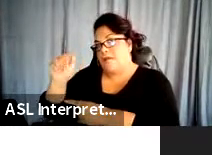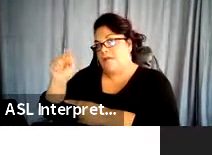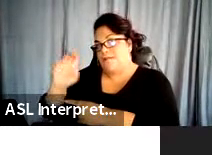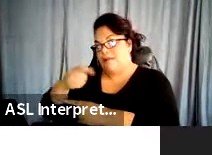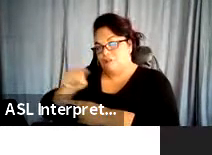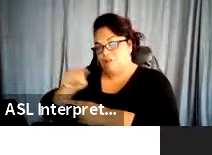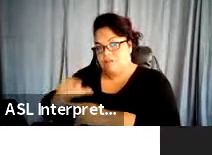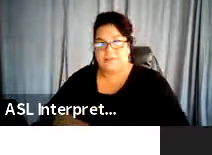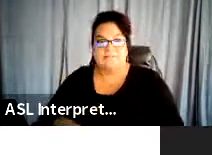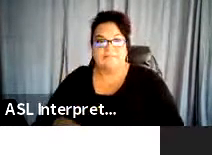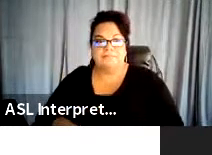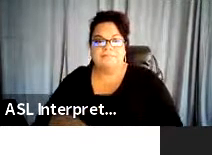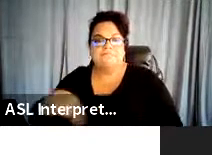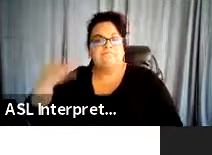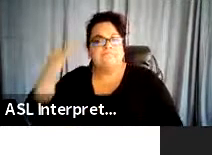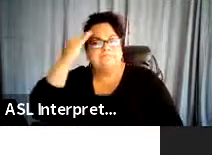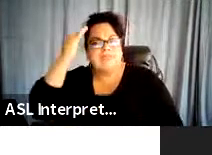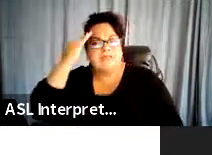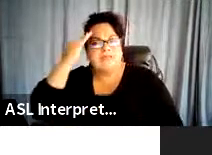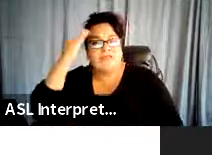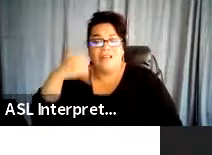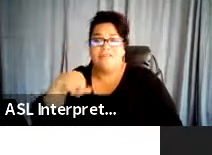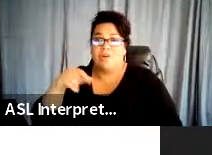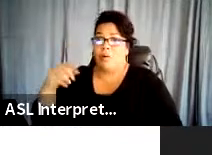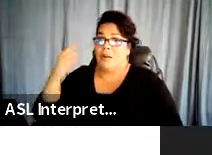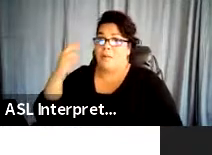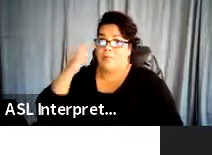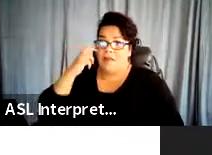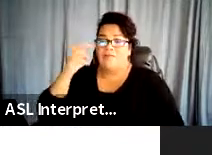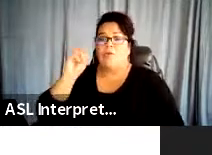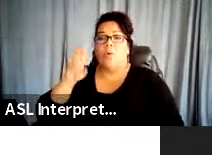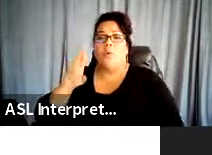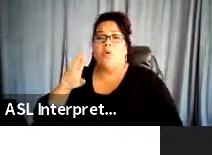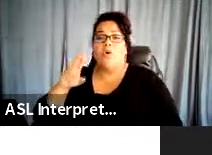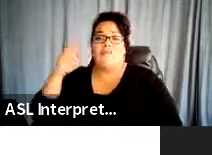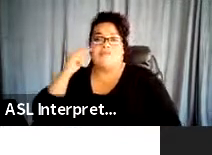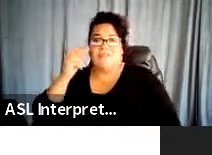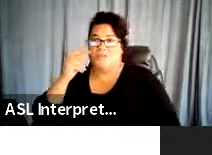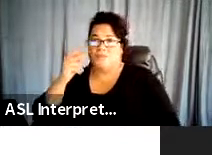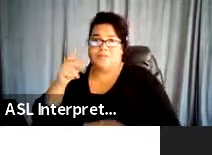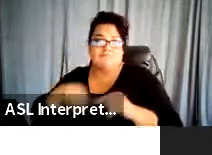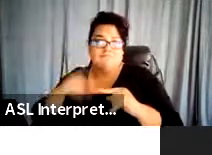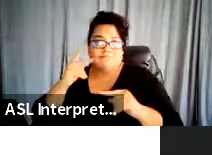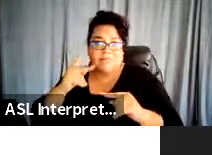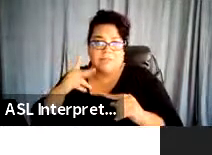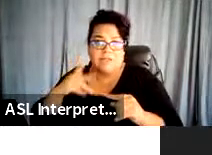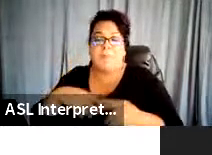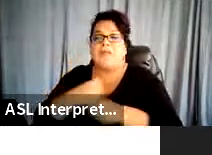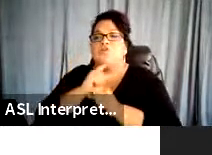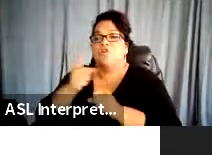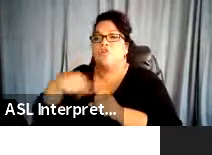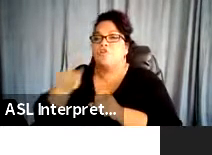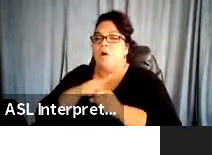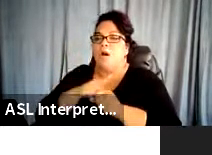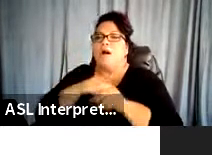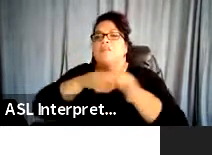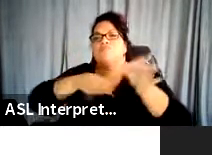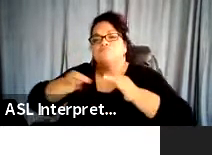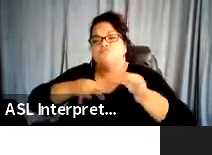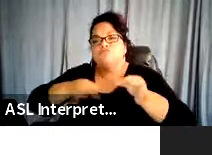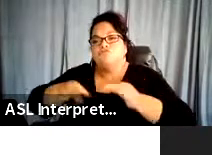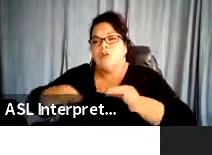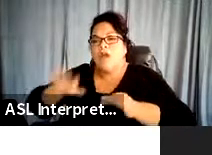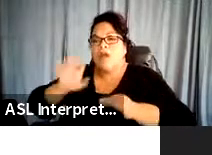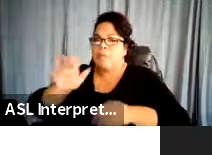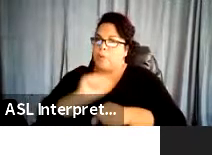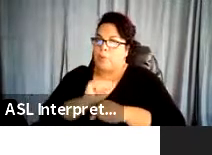Be mindful for folks who are blind or visually impaired by being specific and descriptive when sharing your work.